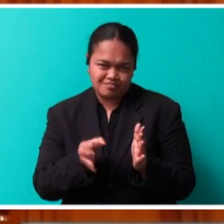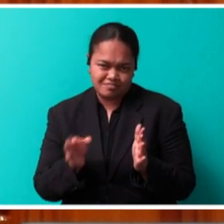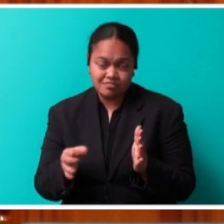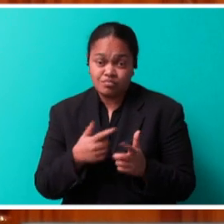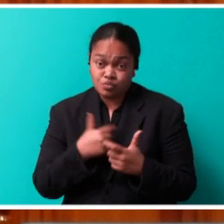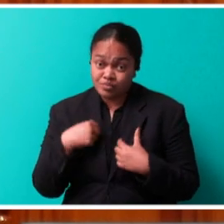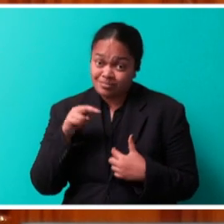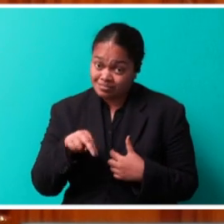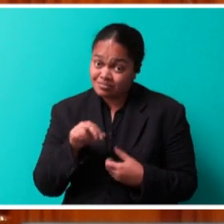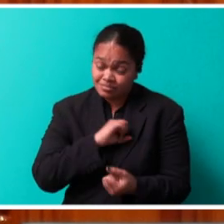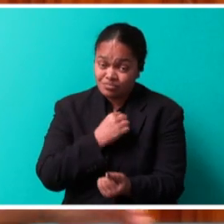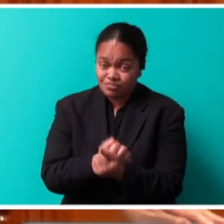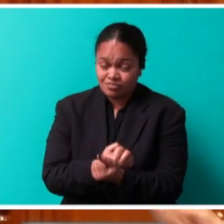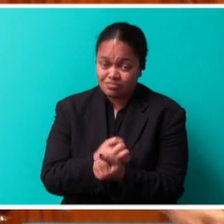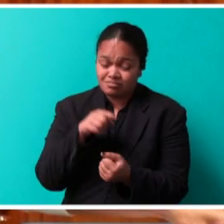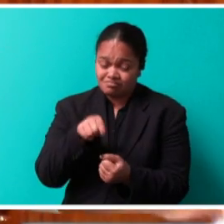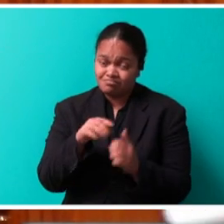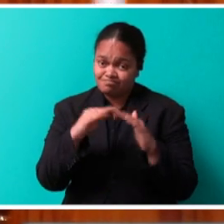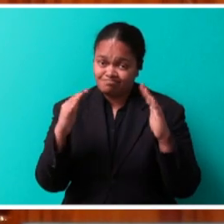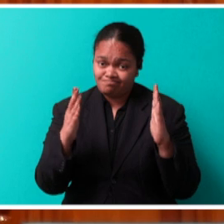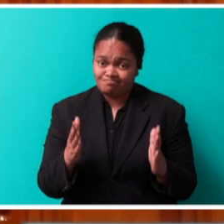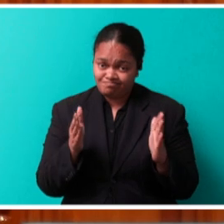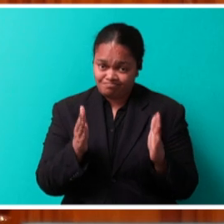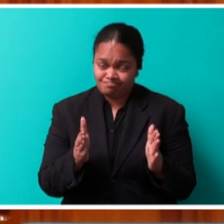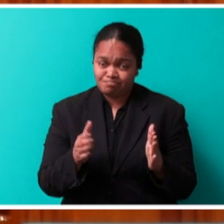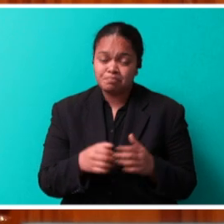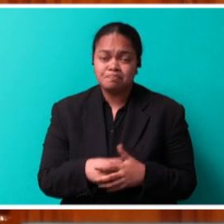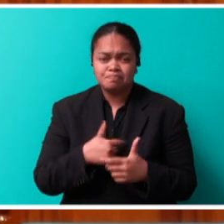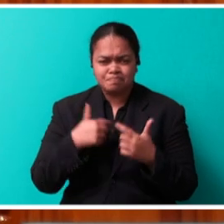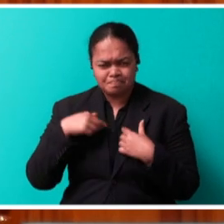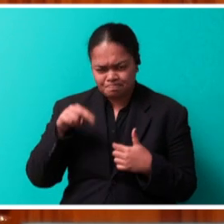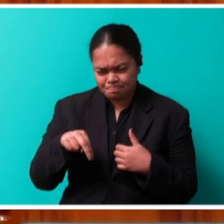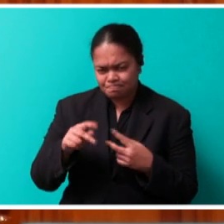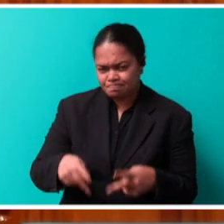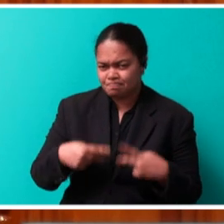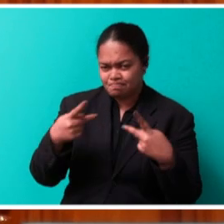need to strengthen our institutions. We may need to propose the